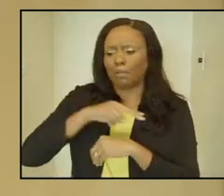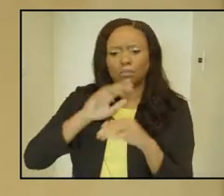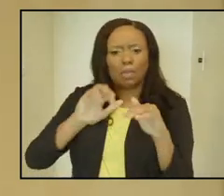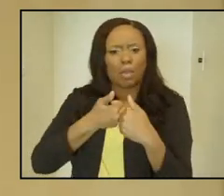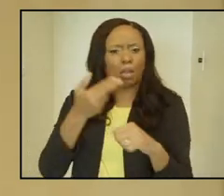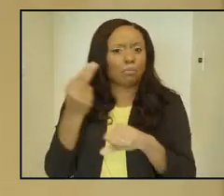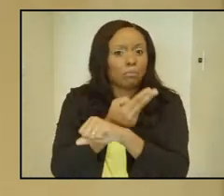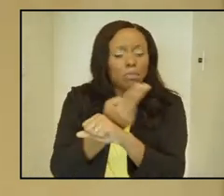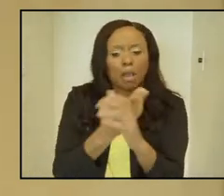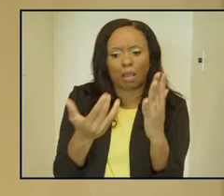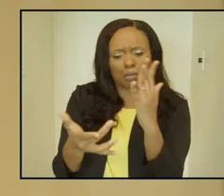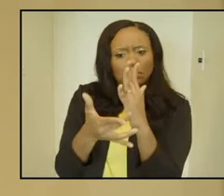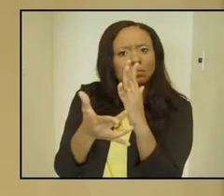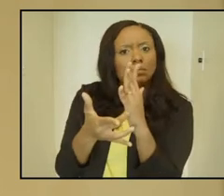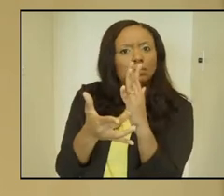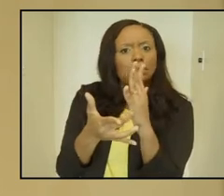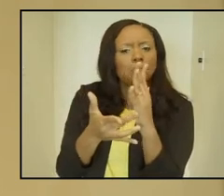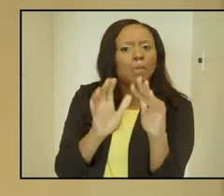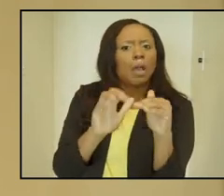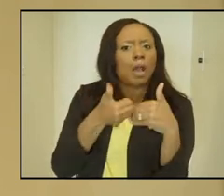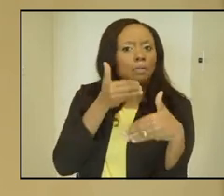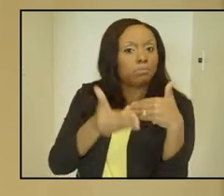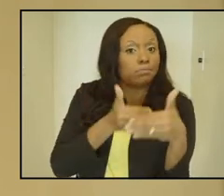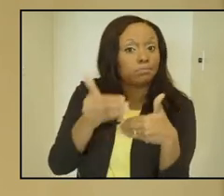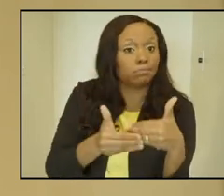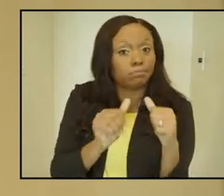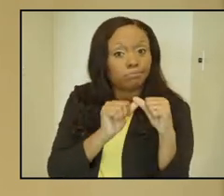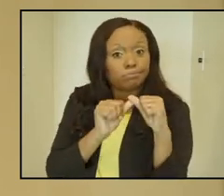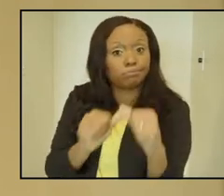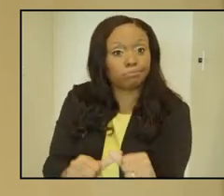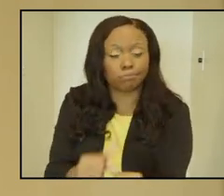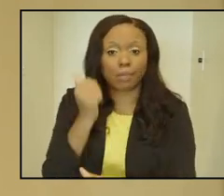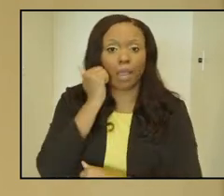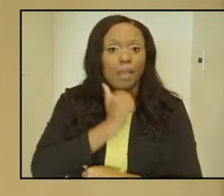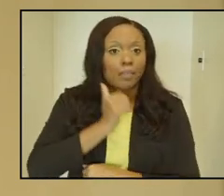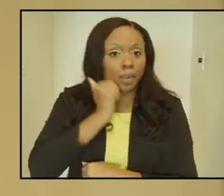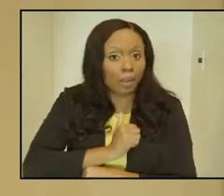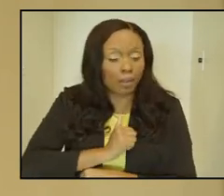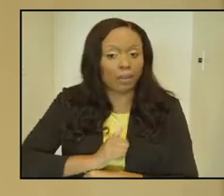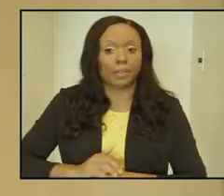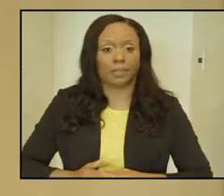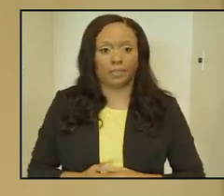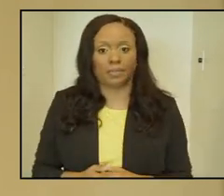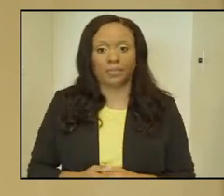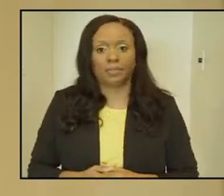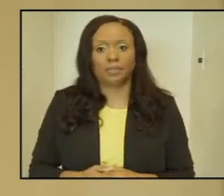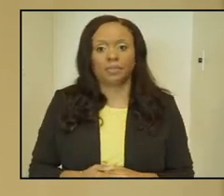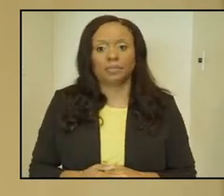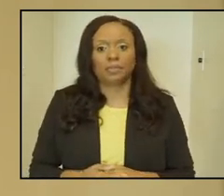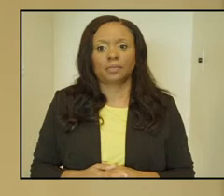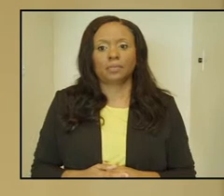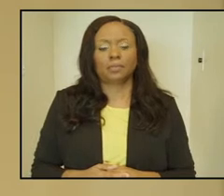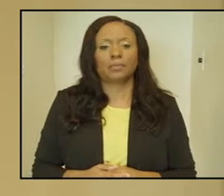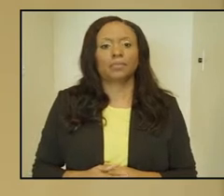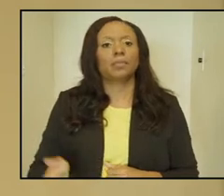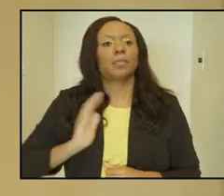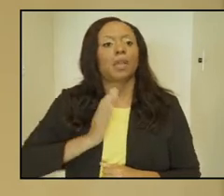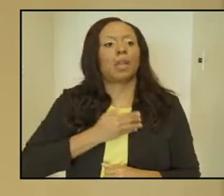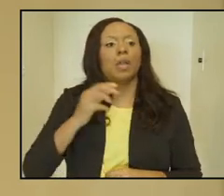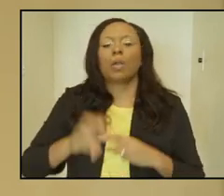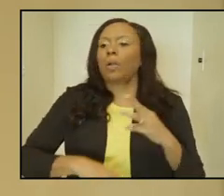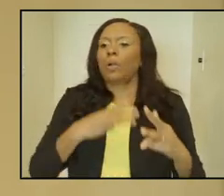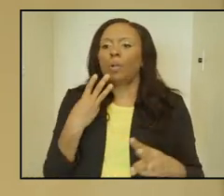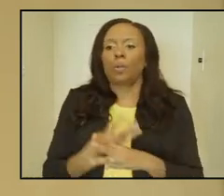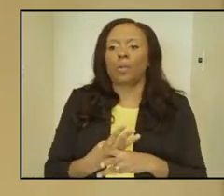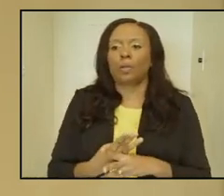disruption and allow for continuity of our day-to-day activities. It has shown that a technologically driven world is